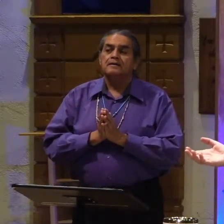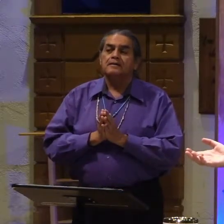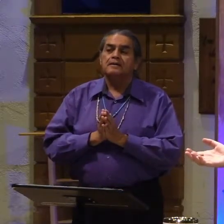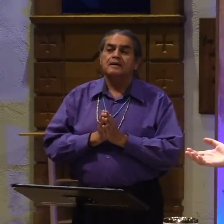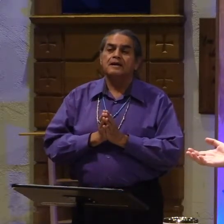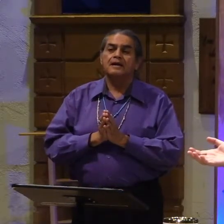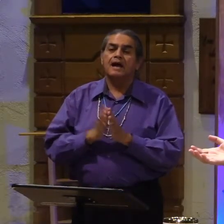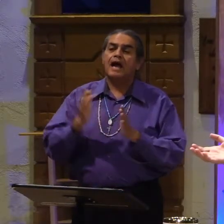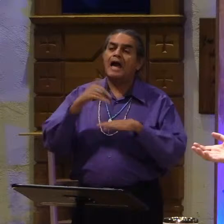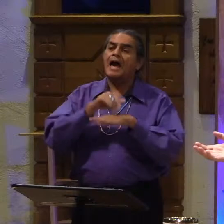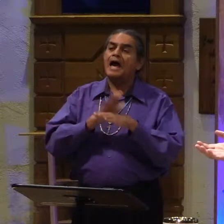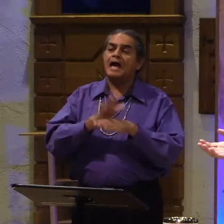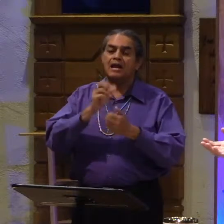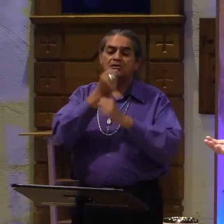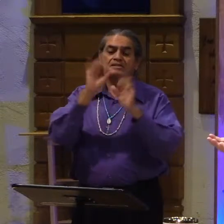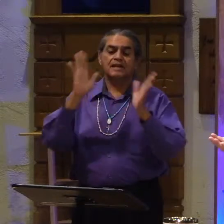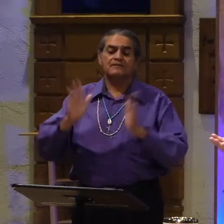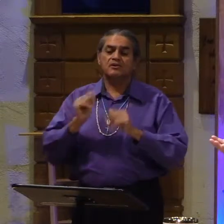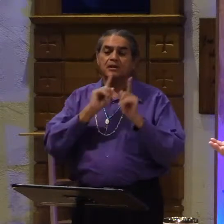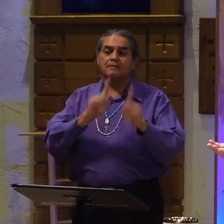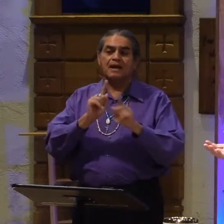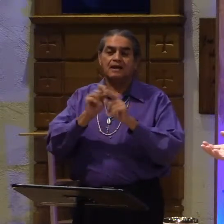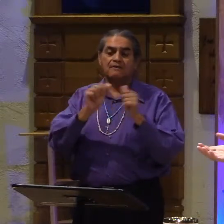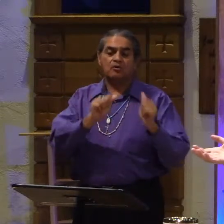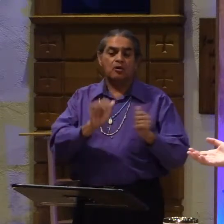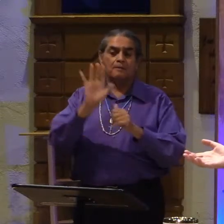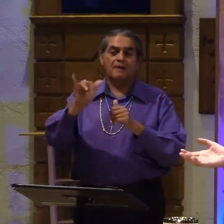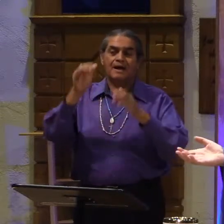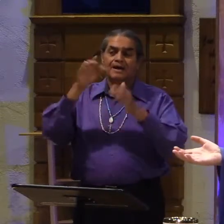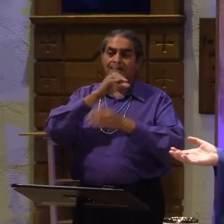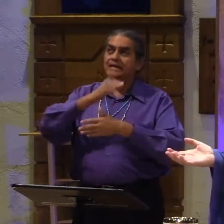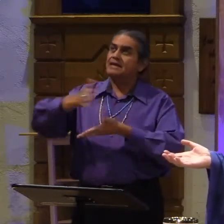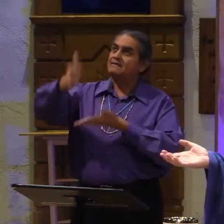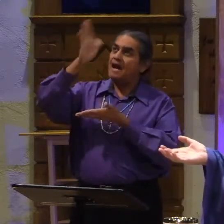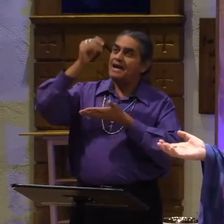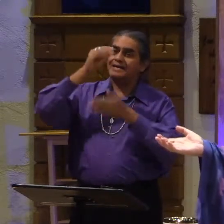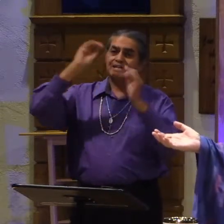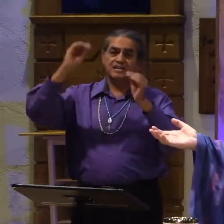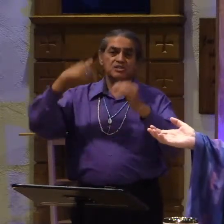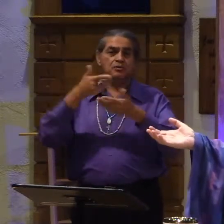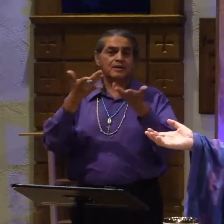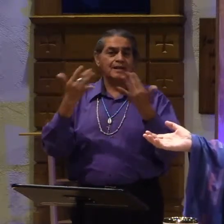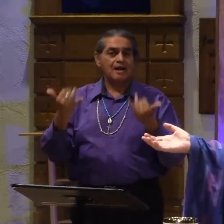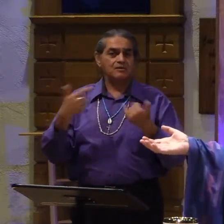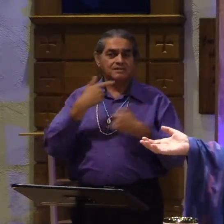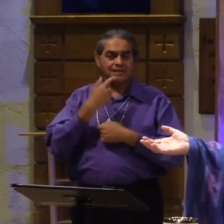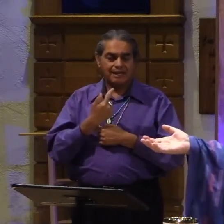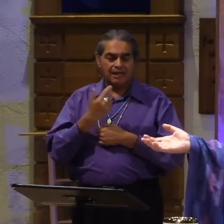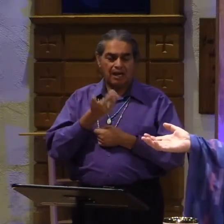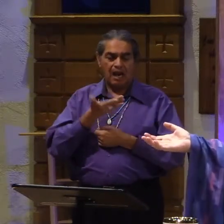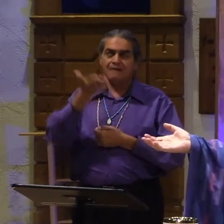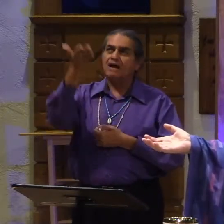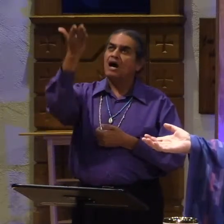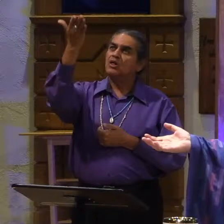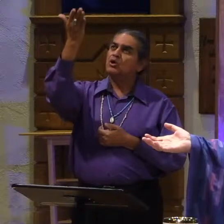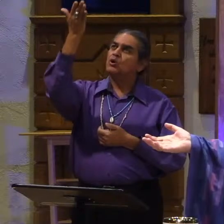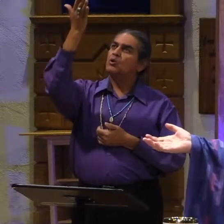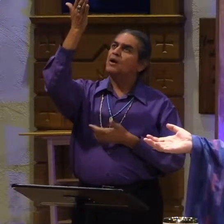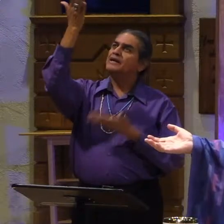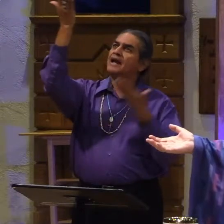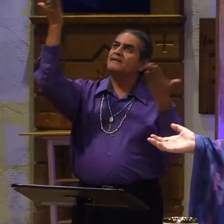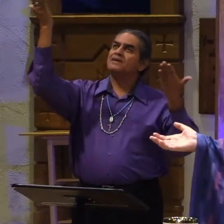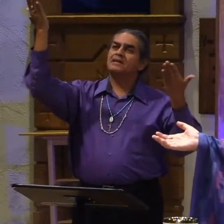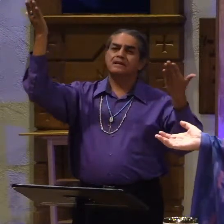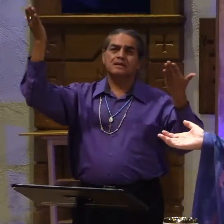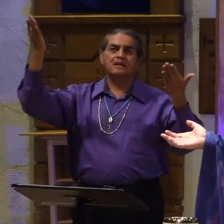At our Savior's command and formed by divine teaching, we now say, Our Father, who art